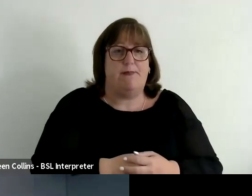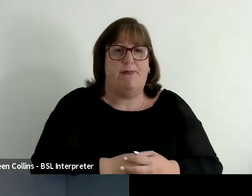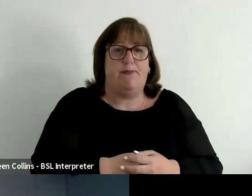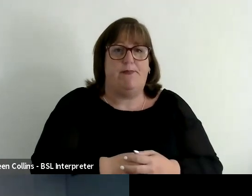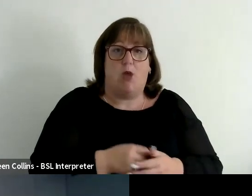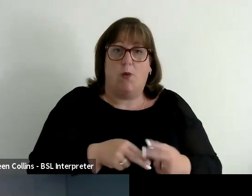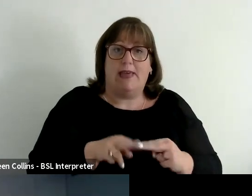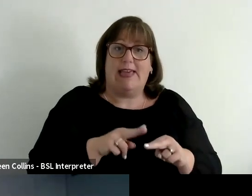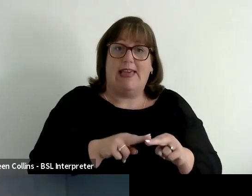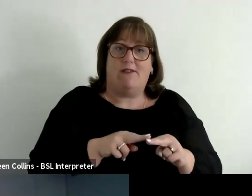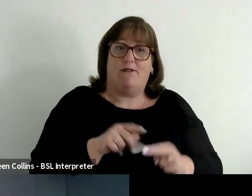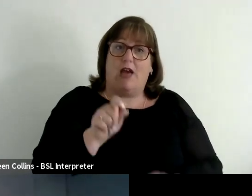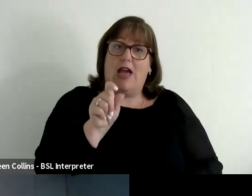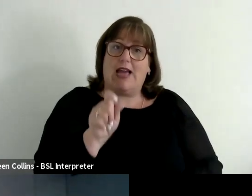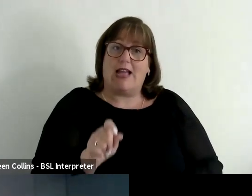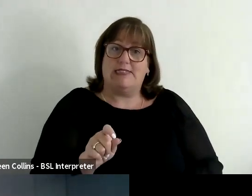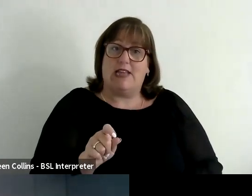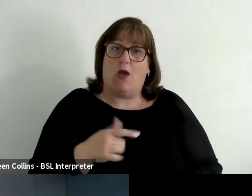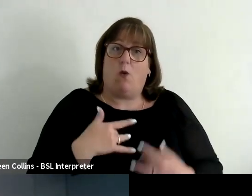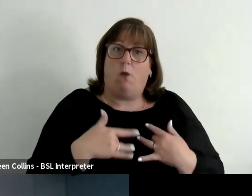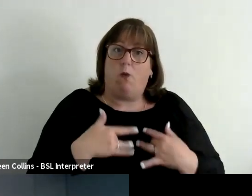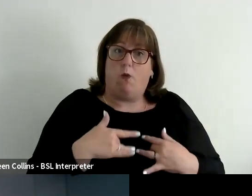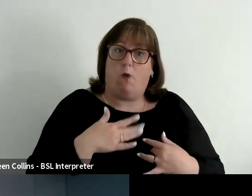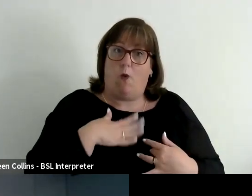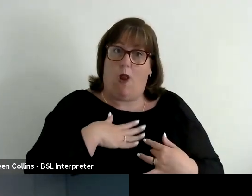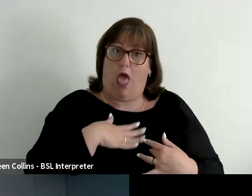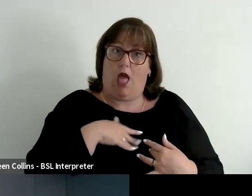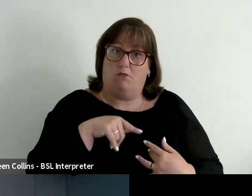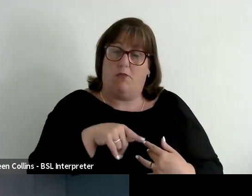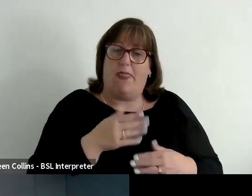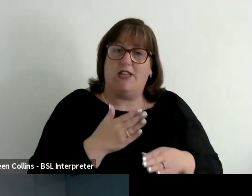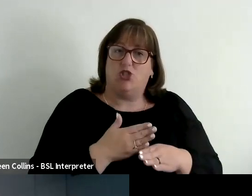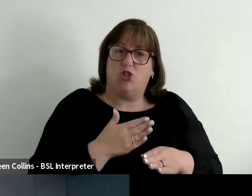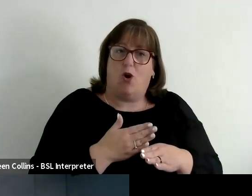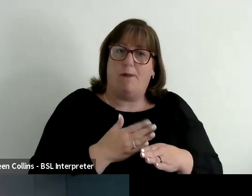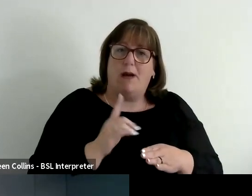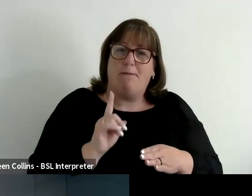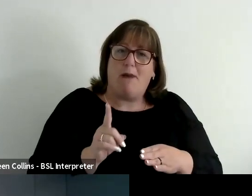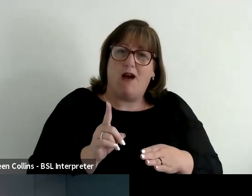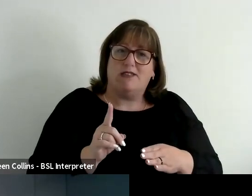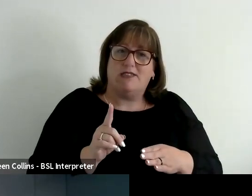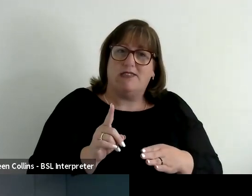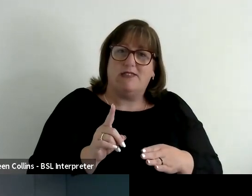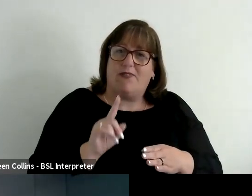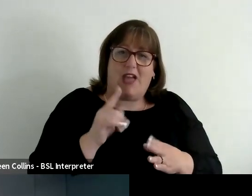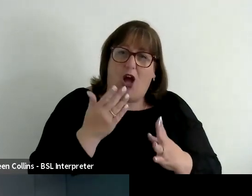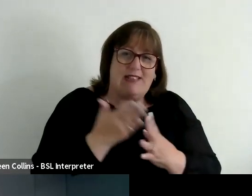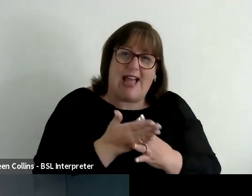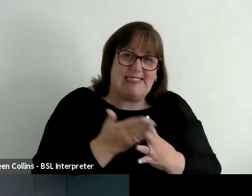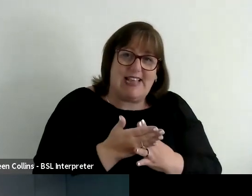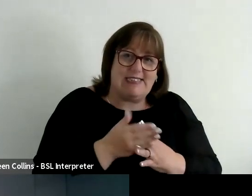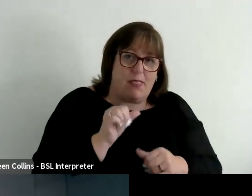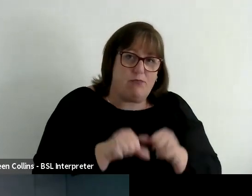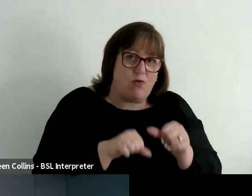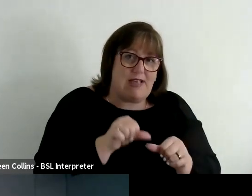look of a job, but they're not going to be able to access that process you've just described without some adjustments, how would they